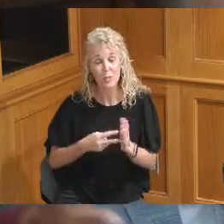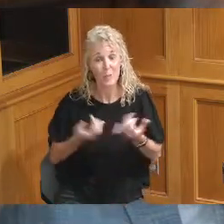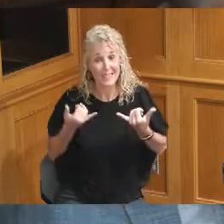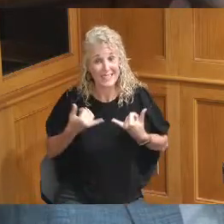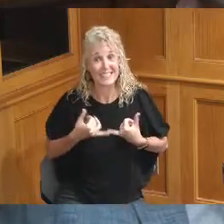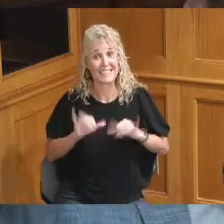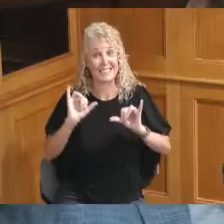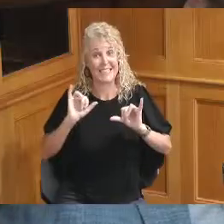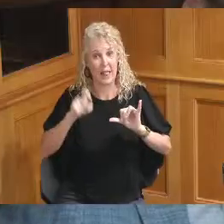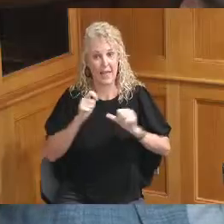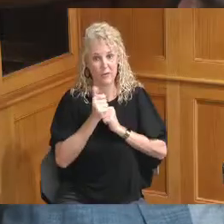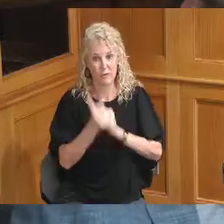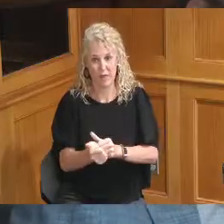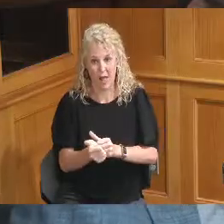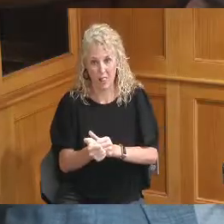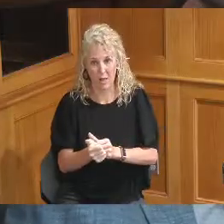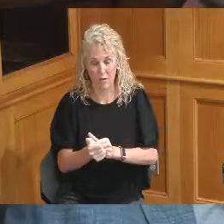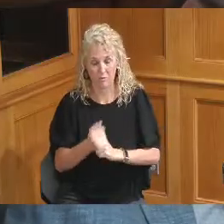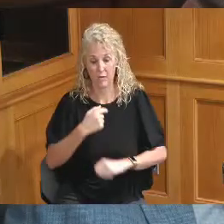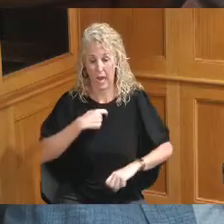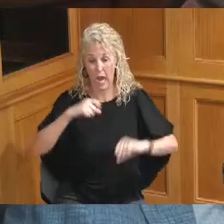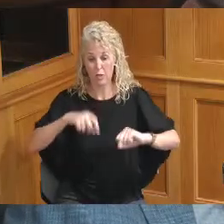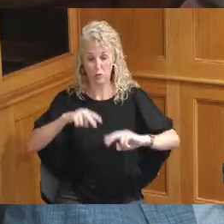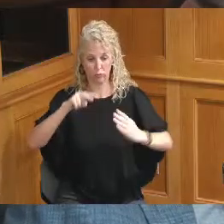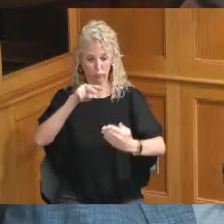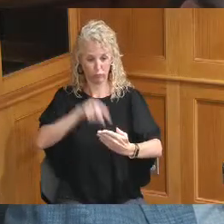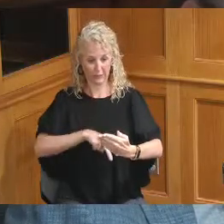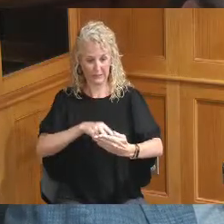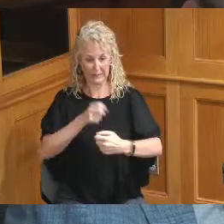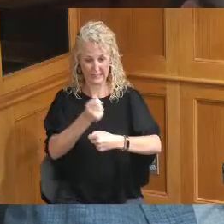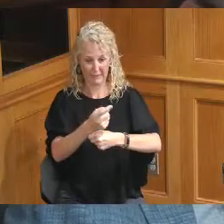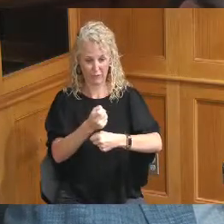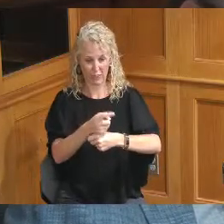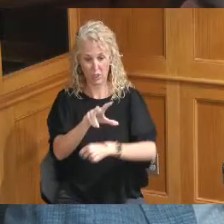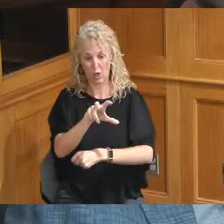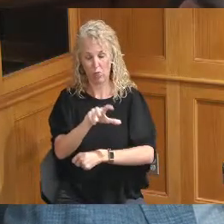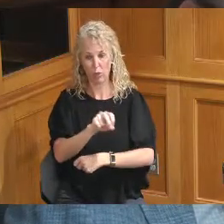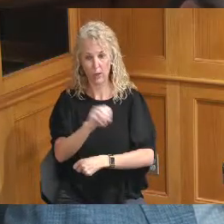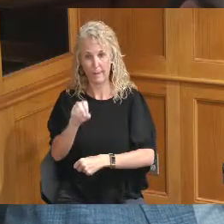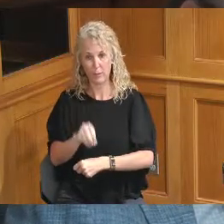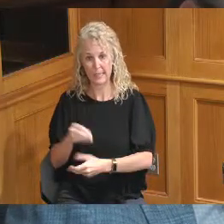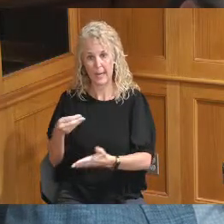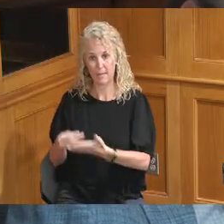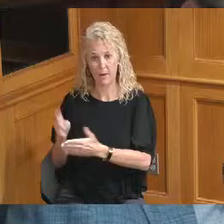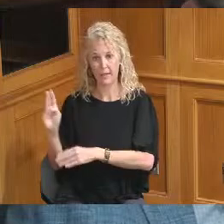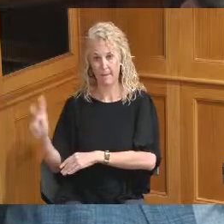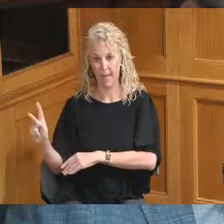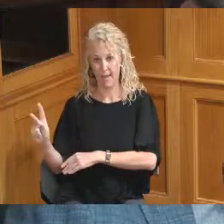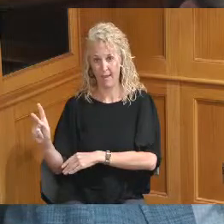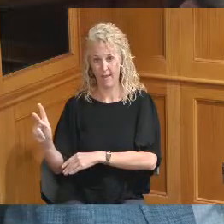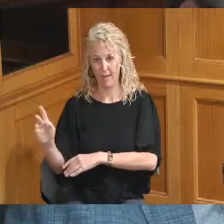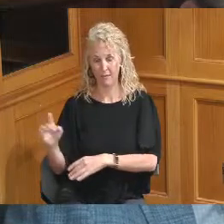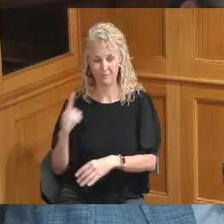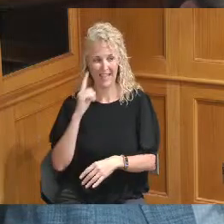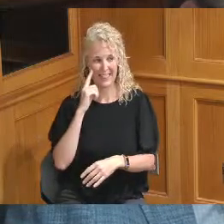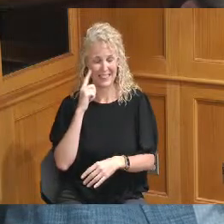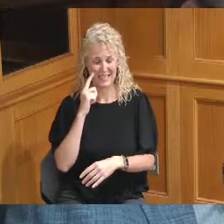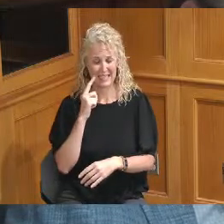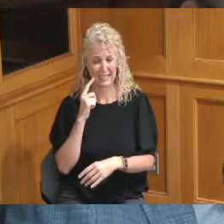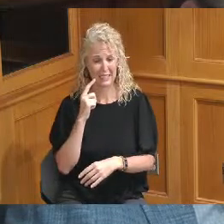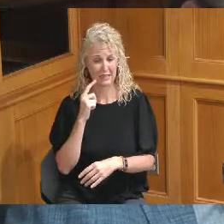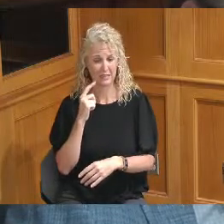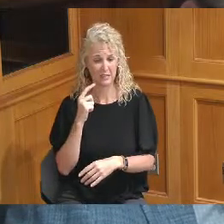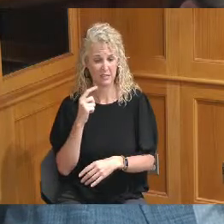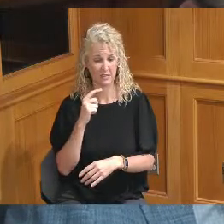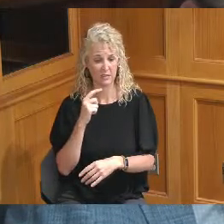deal, at least I could present every year 30%. And we got it 2 of the years that I was here. I've